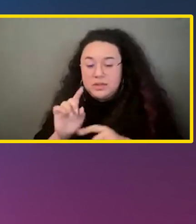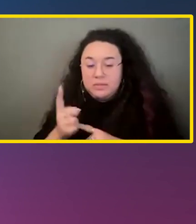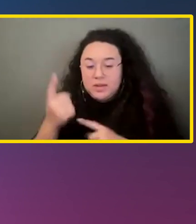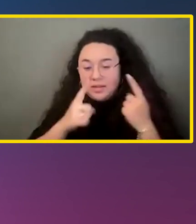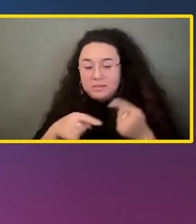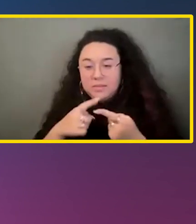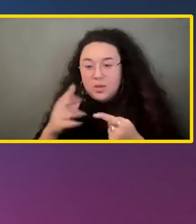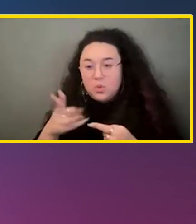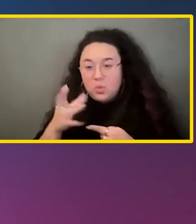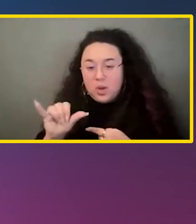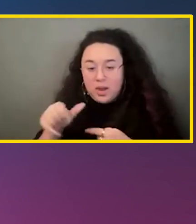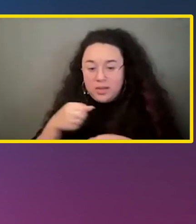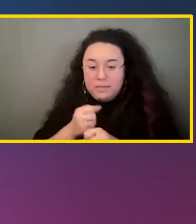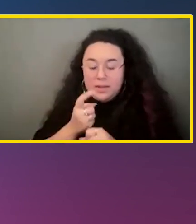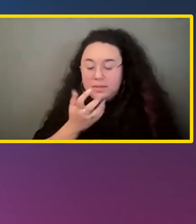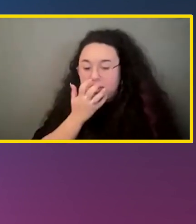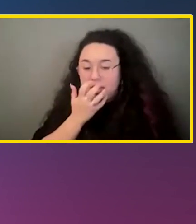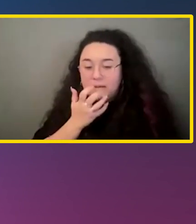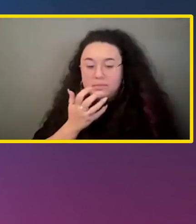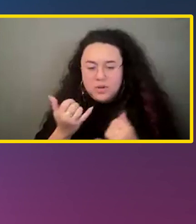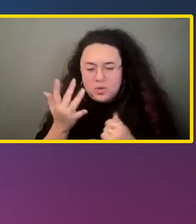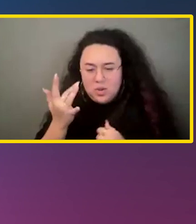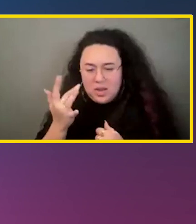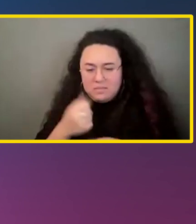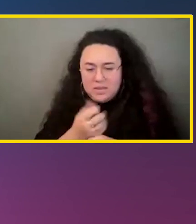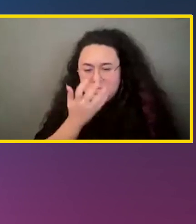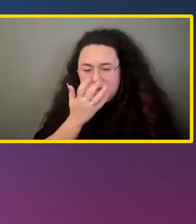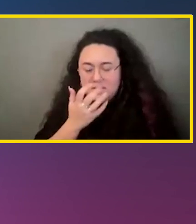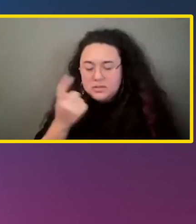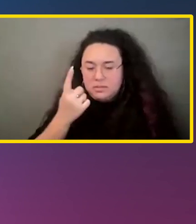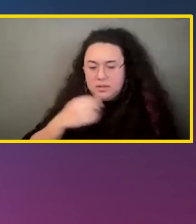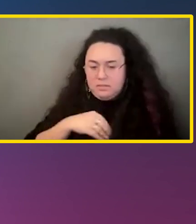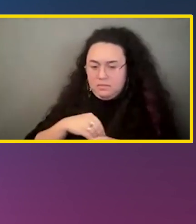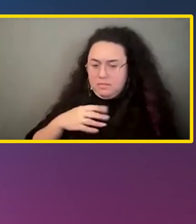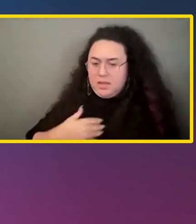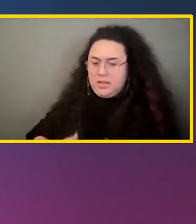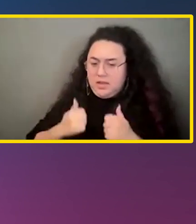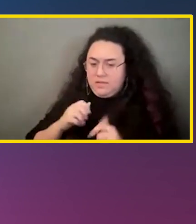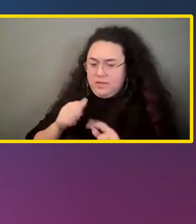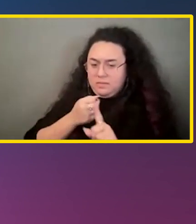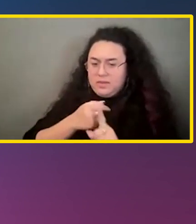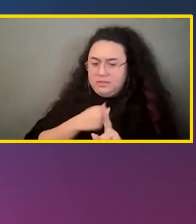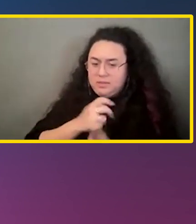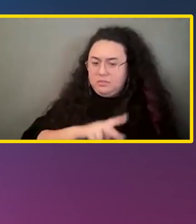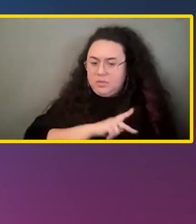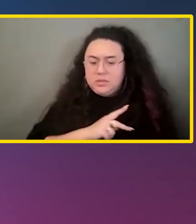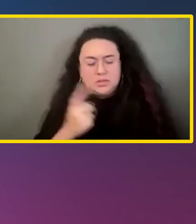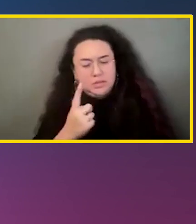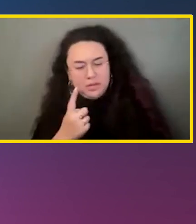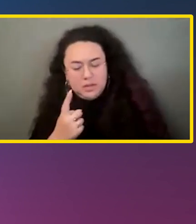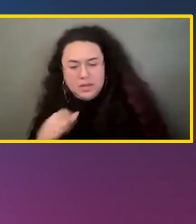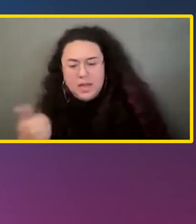like, why does that make me so mad right now? Is it something in my life that is affecting me personally? Is it something, is